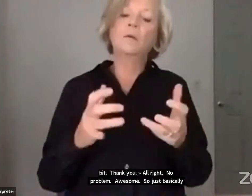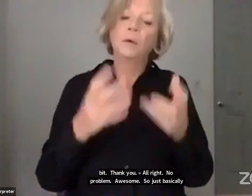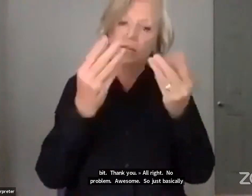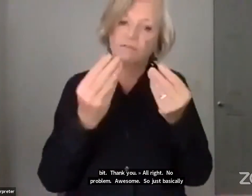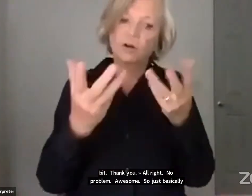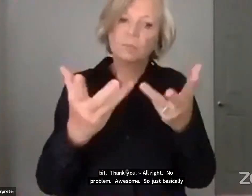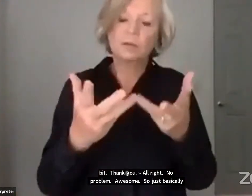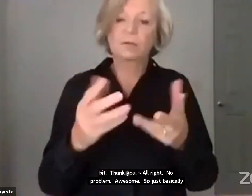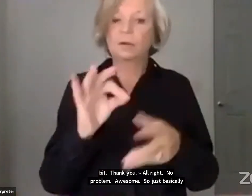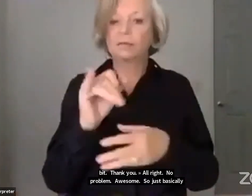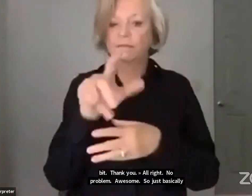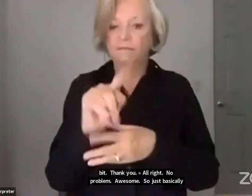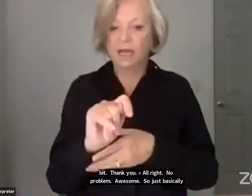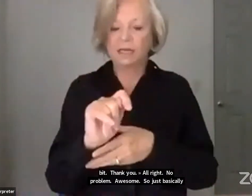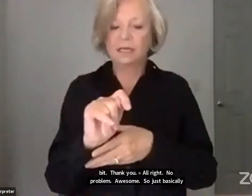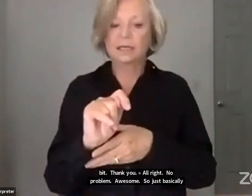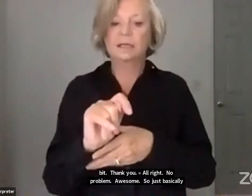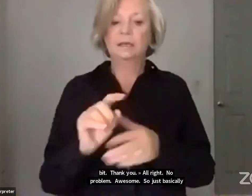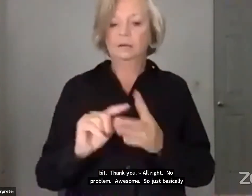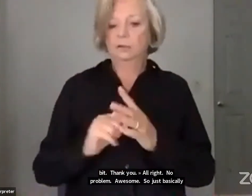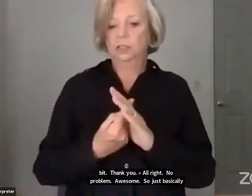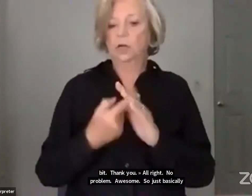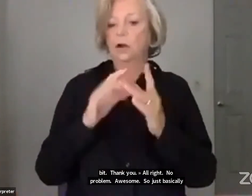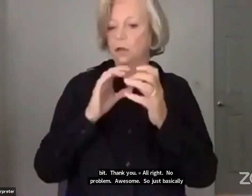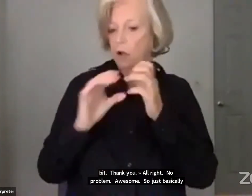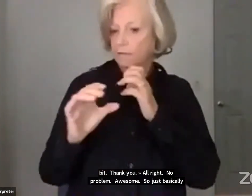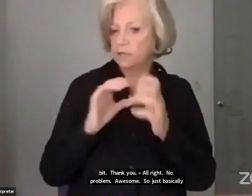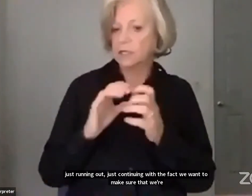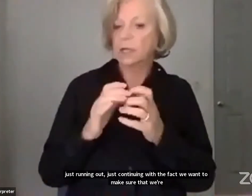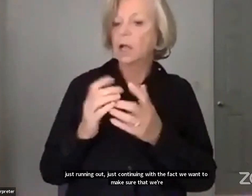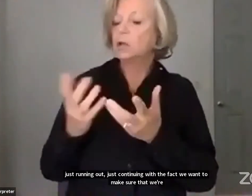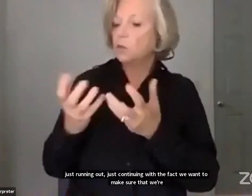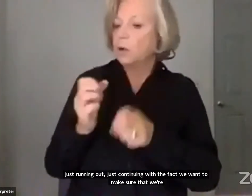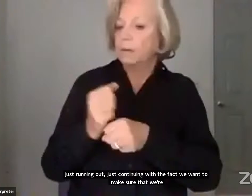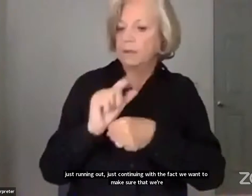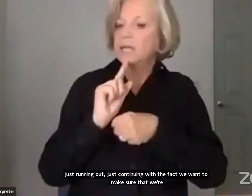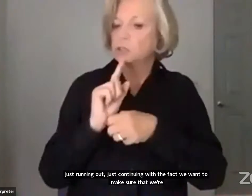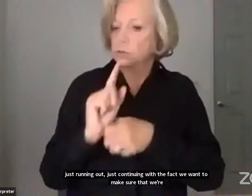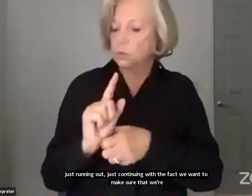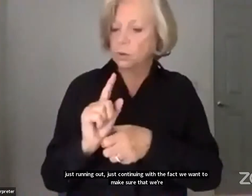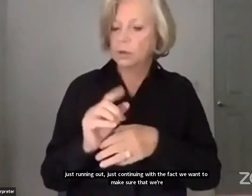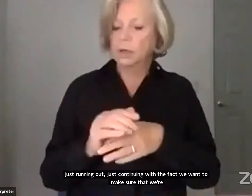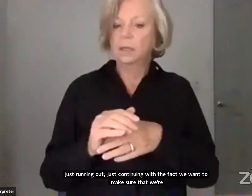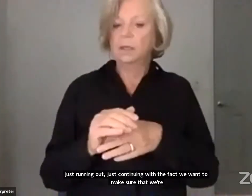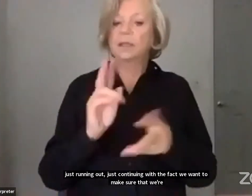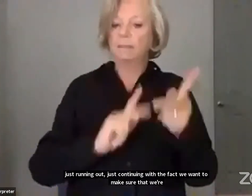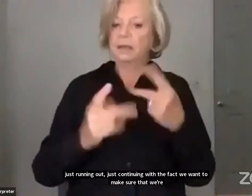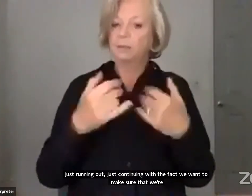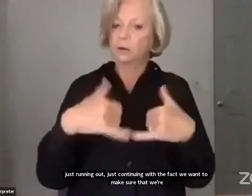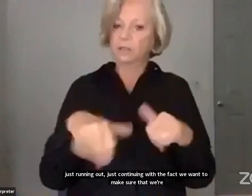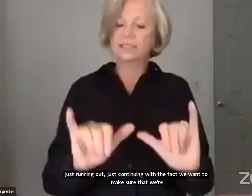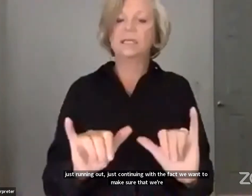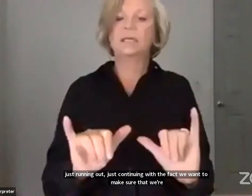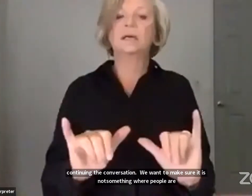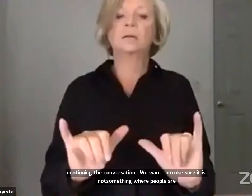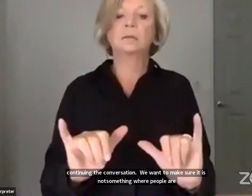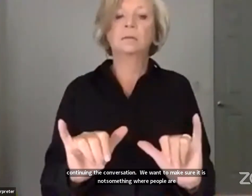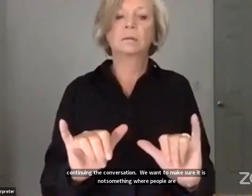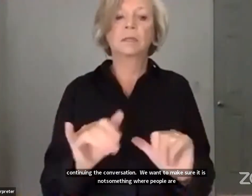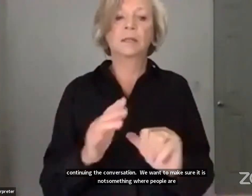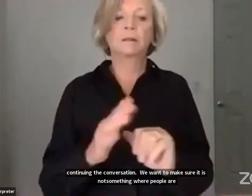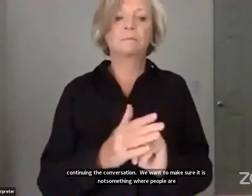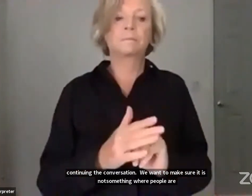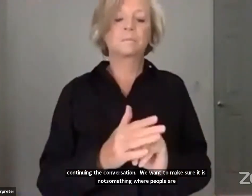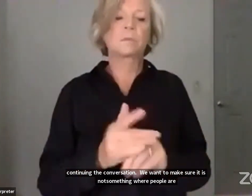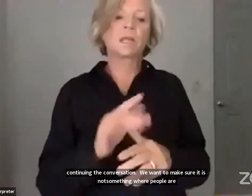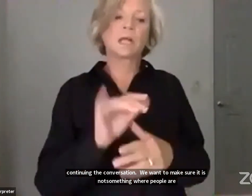we want to make sure that we're continuing the conversation. We want to make sure that it is not just something where people are still looking at saying, oh, okay, well, it's those people.